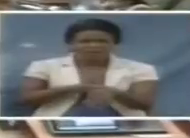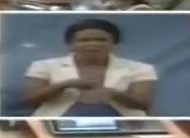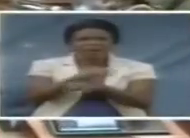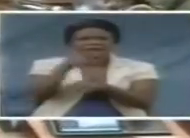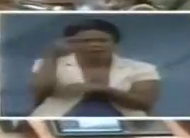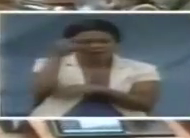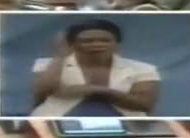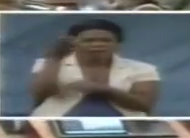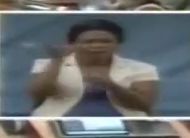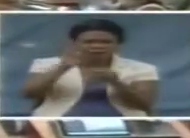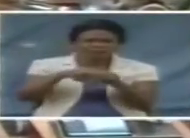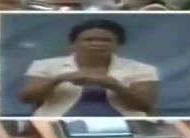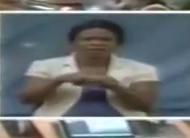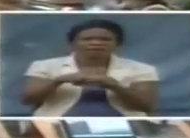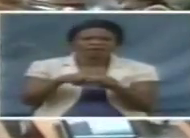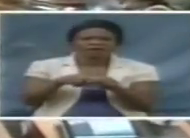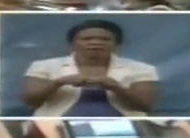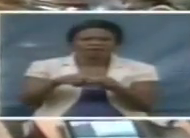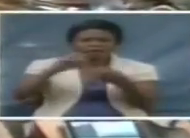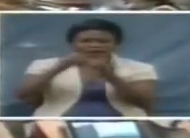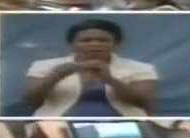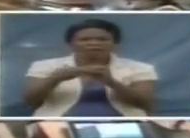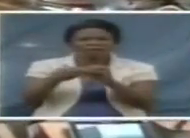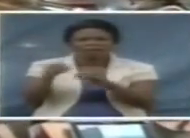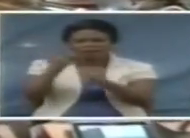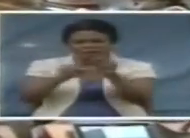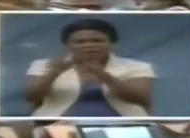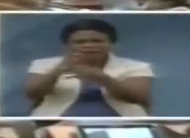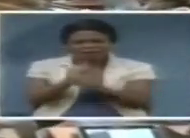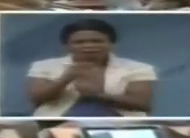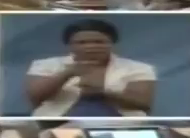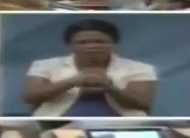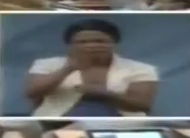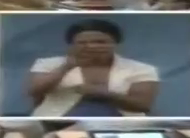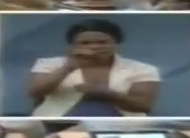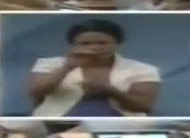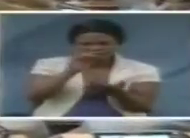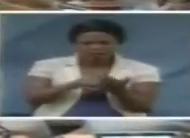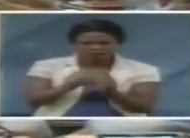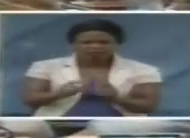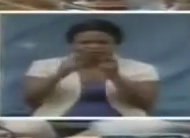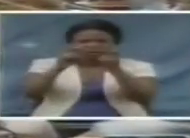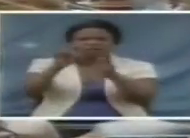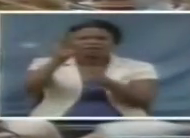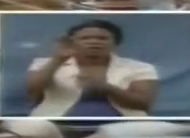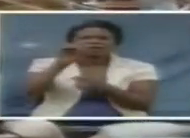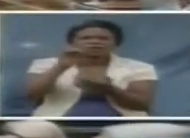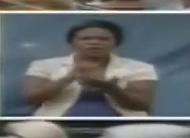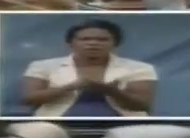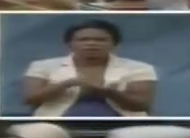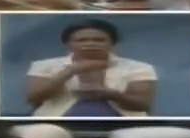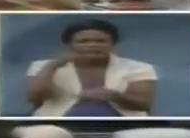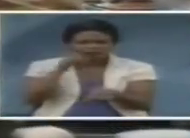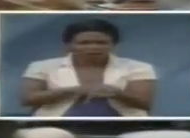will increase the number of household beneficiaries under this program to 80,000 from 40,000 in the